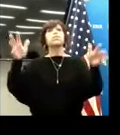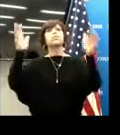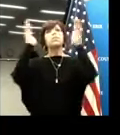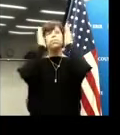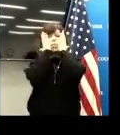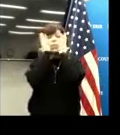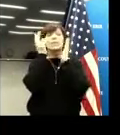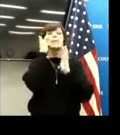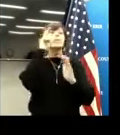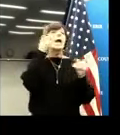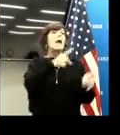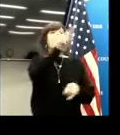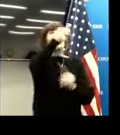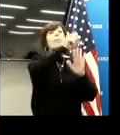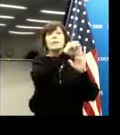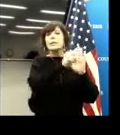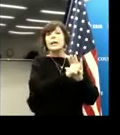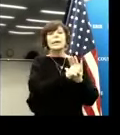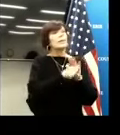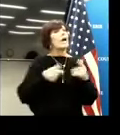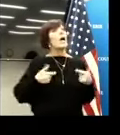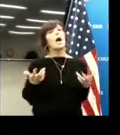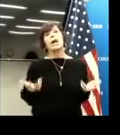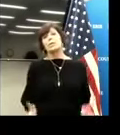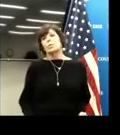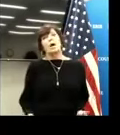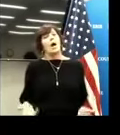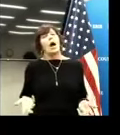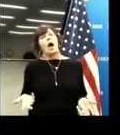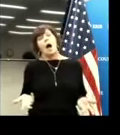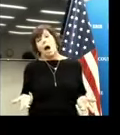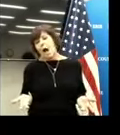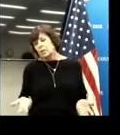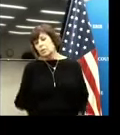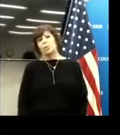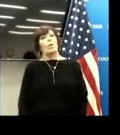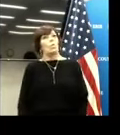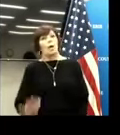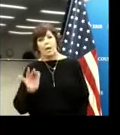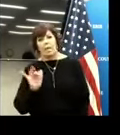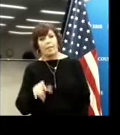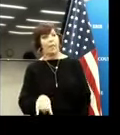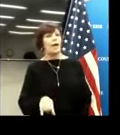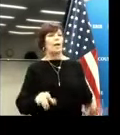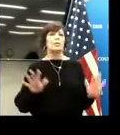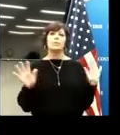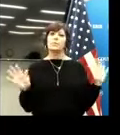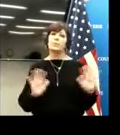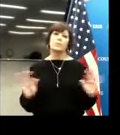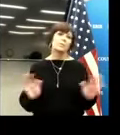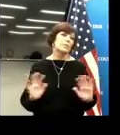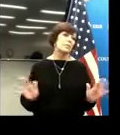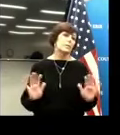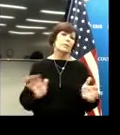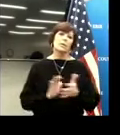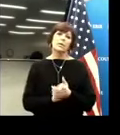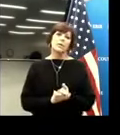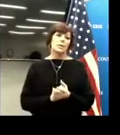happening in the other states, and I do not want to drive our community's communal bus, so to speak, over the cliff.